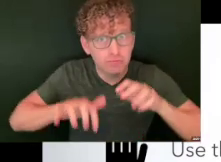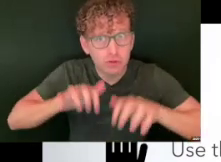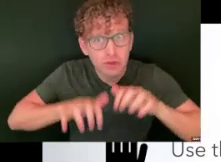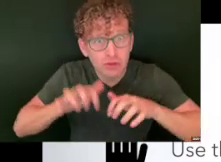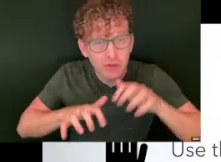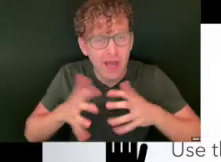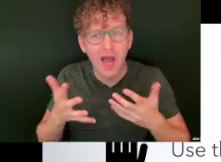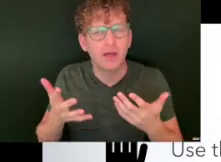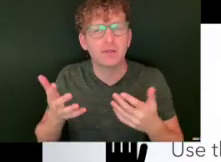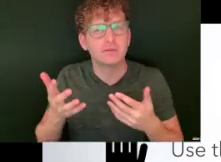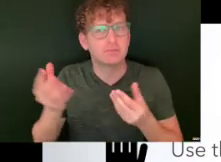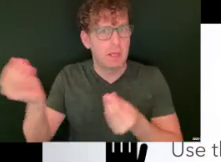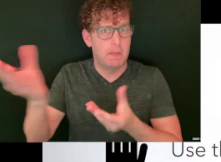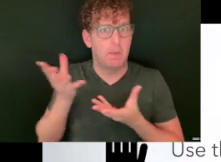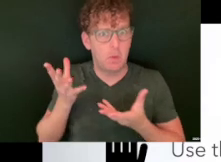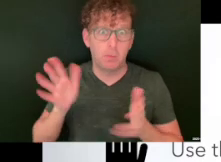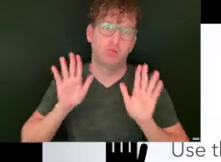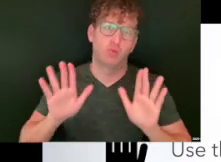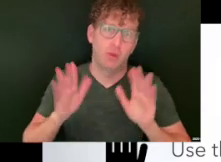Okay.